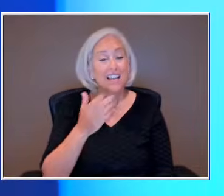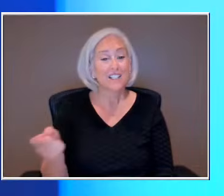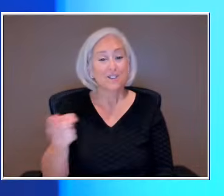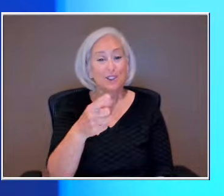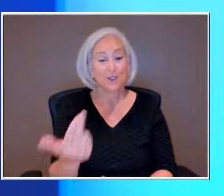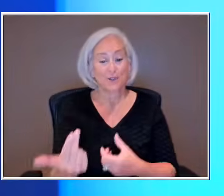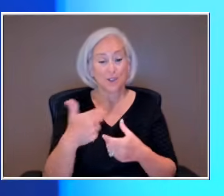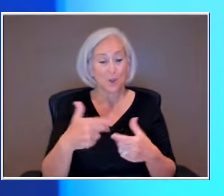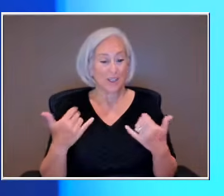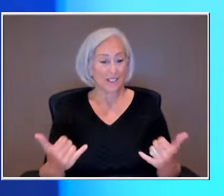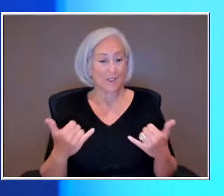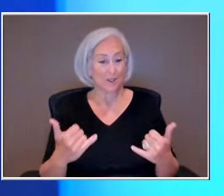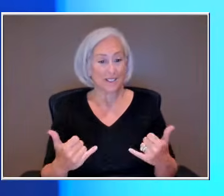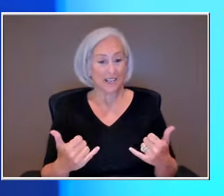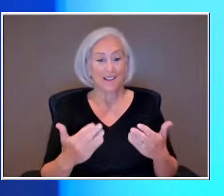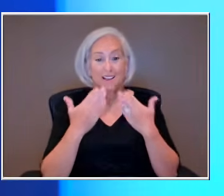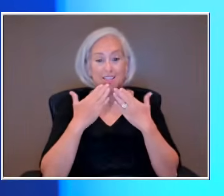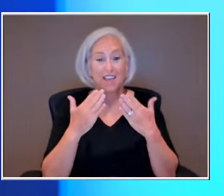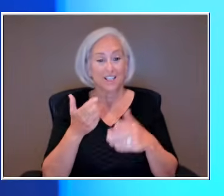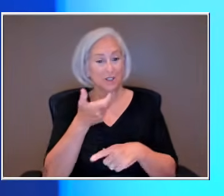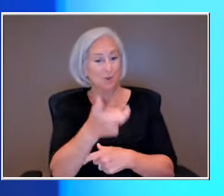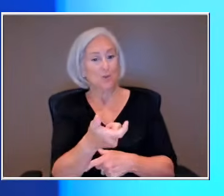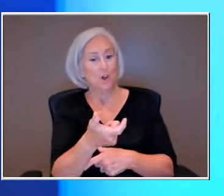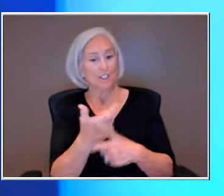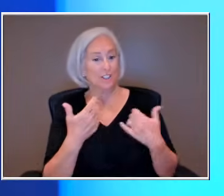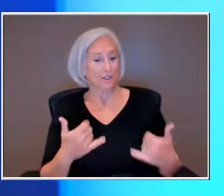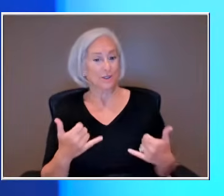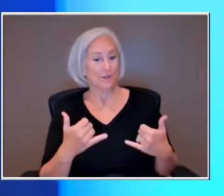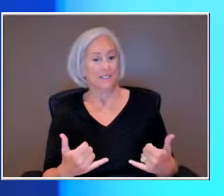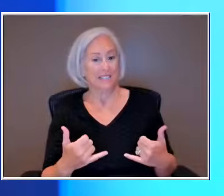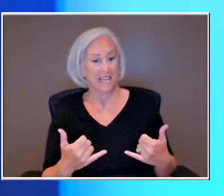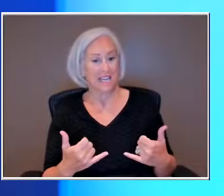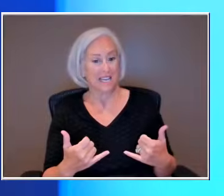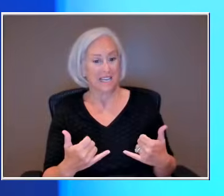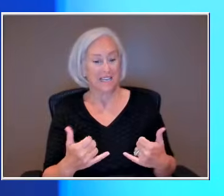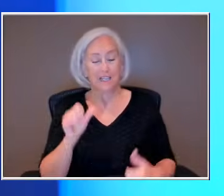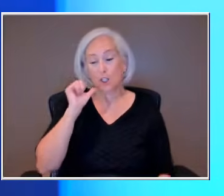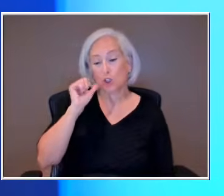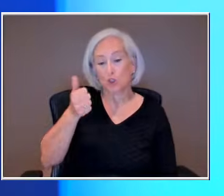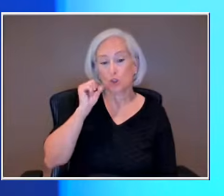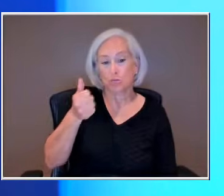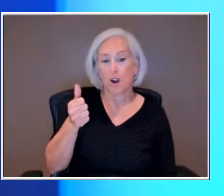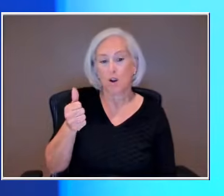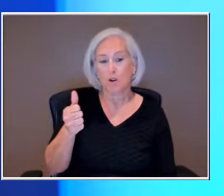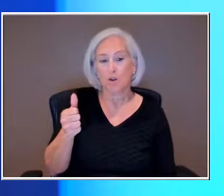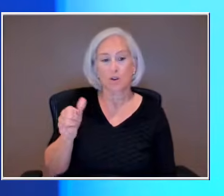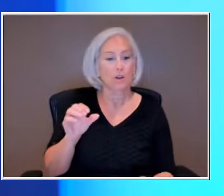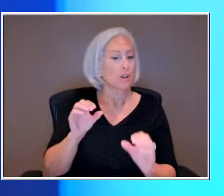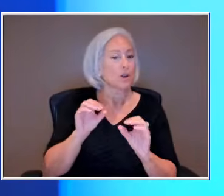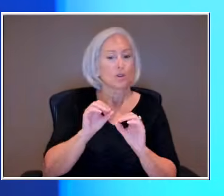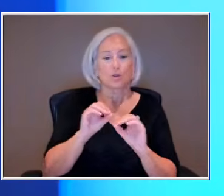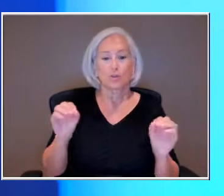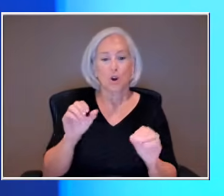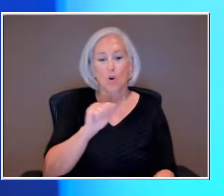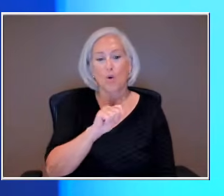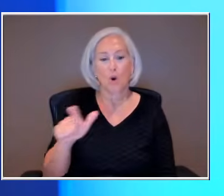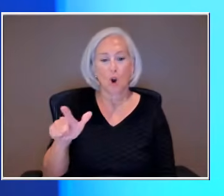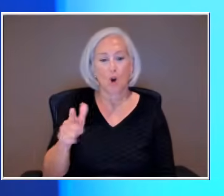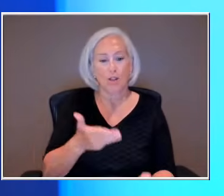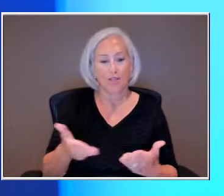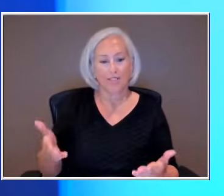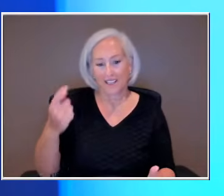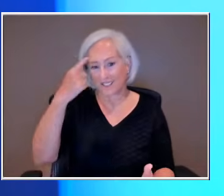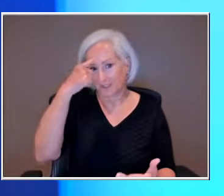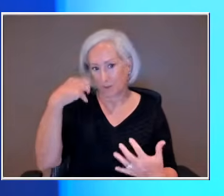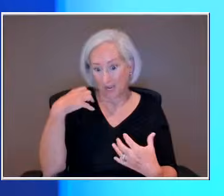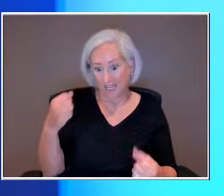us. Thank you to our viewers for being with us today. And tomorrow we will not be airing all things brain health. Instead, join us